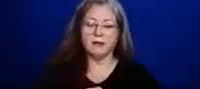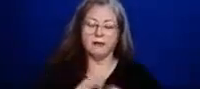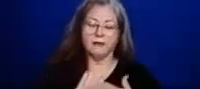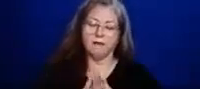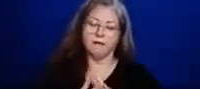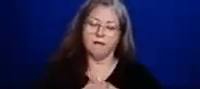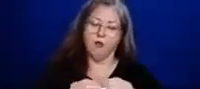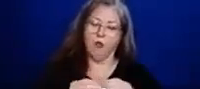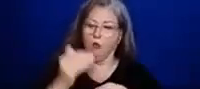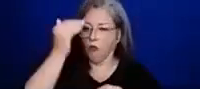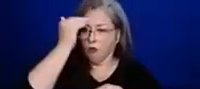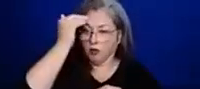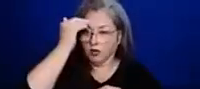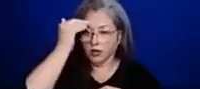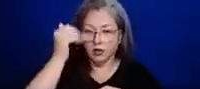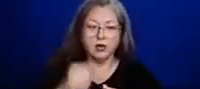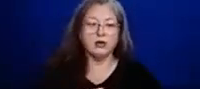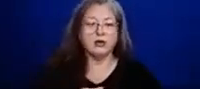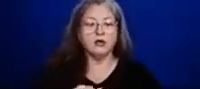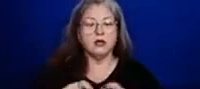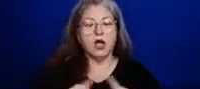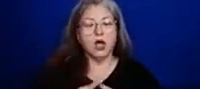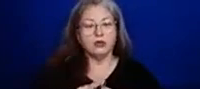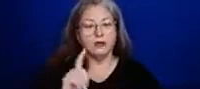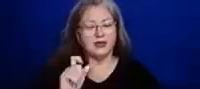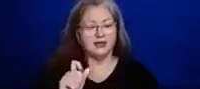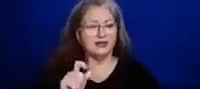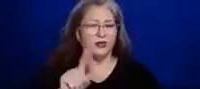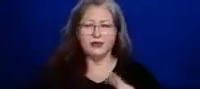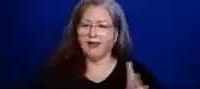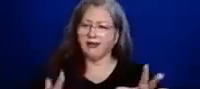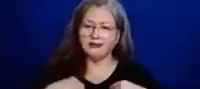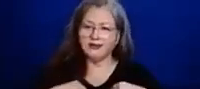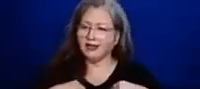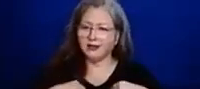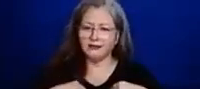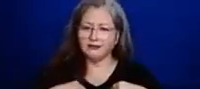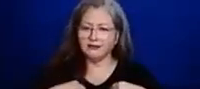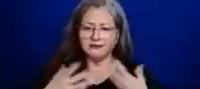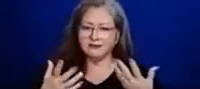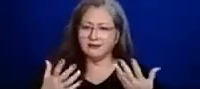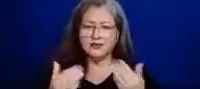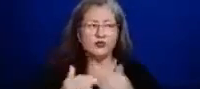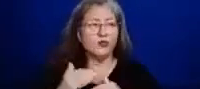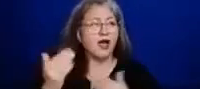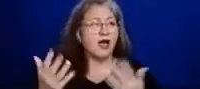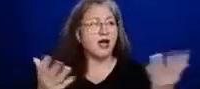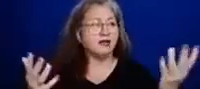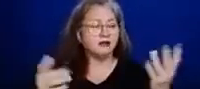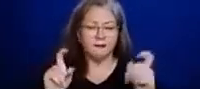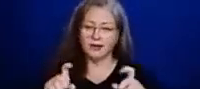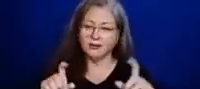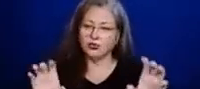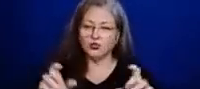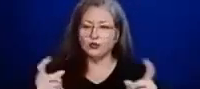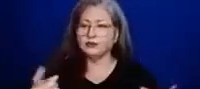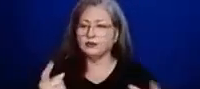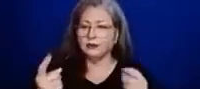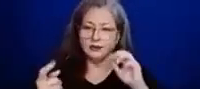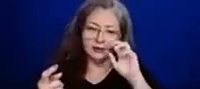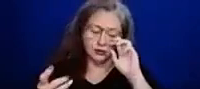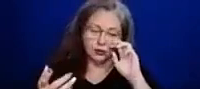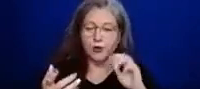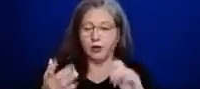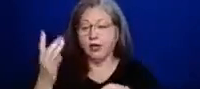it. And also because it's unbearable, it's too much. You have to do something about it. So